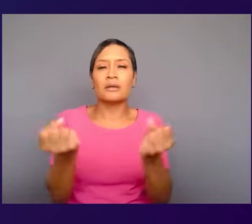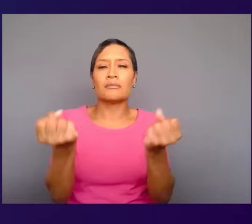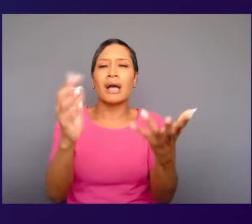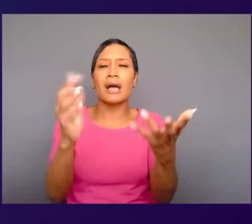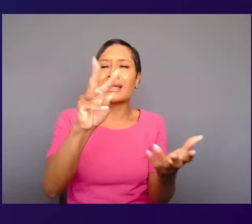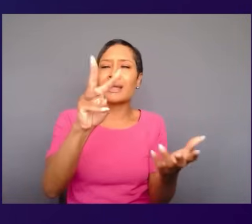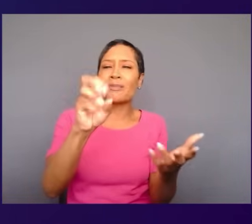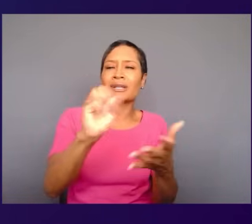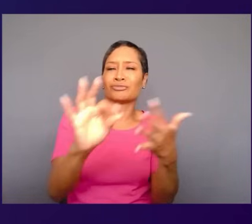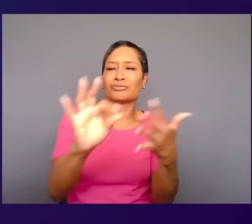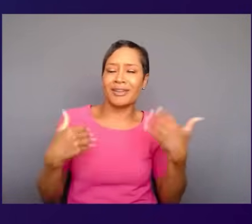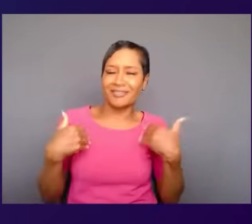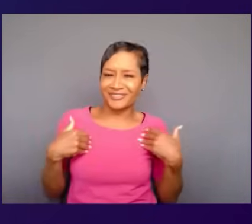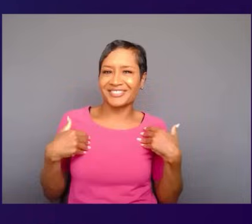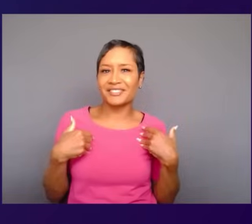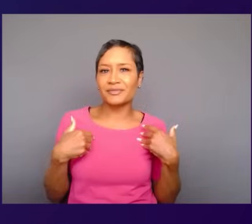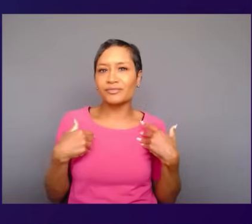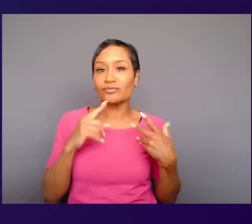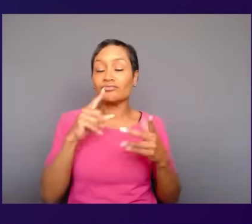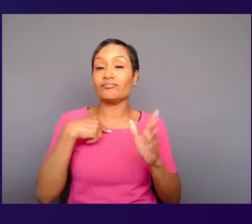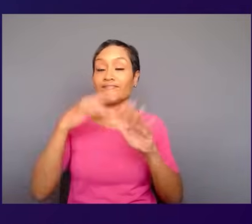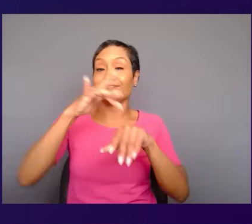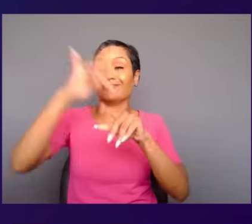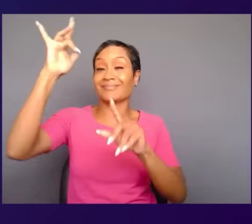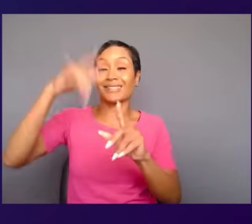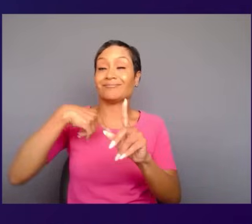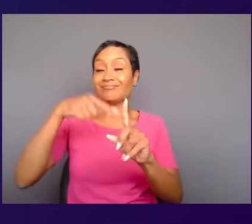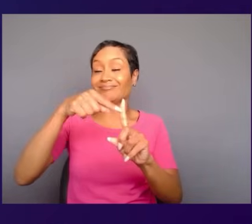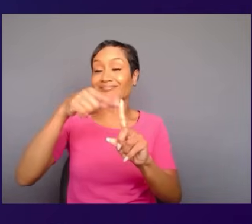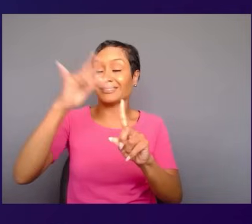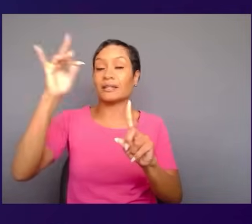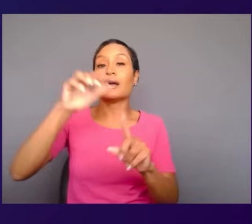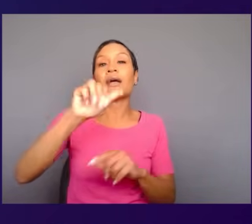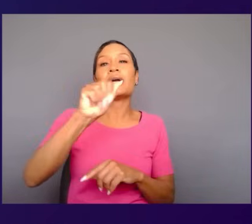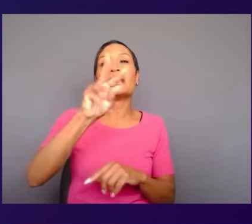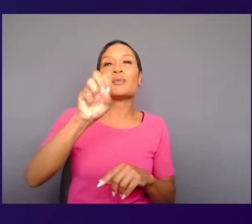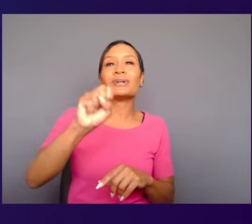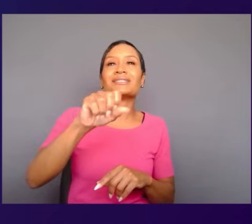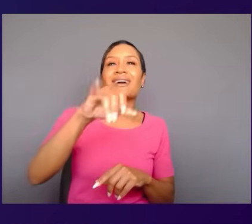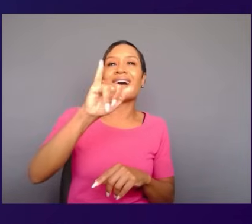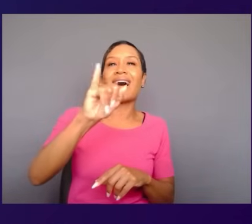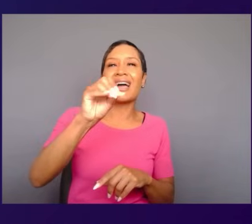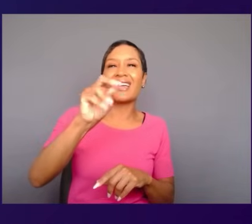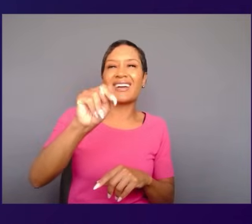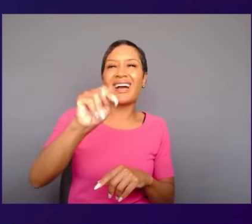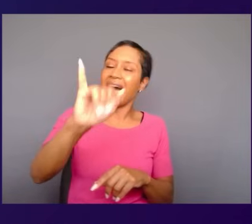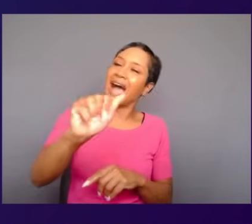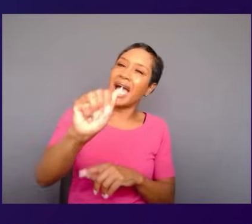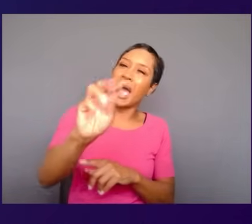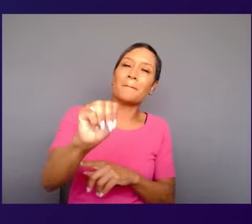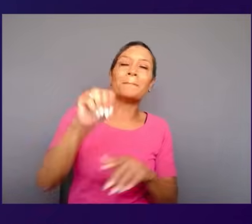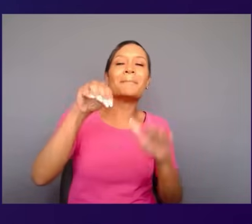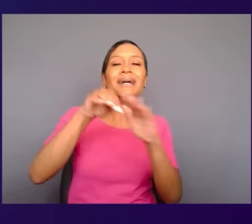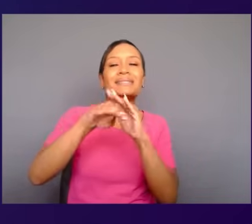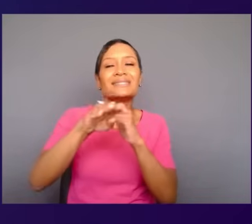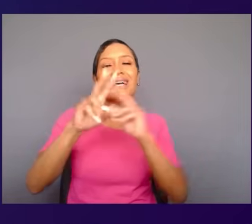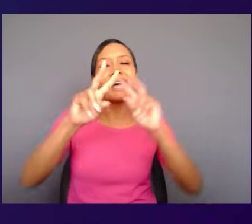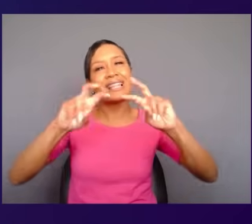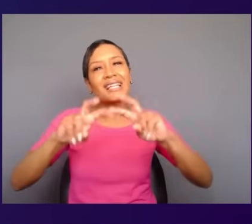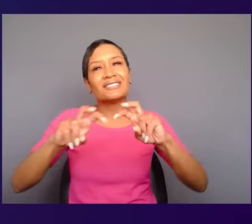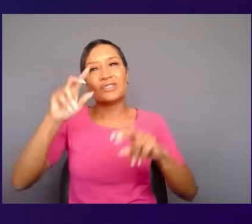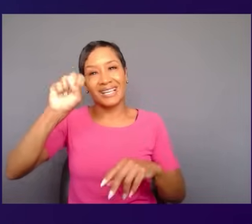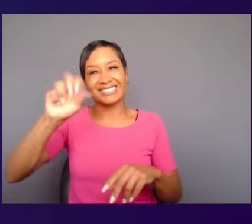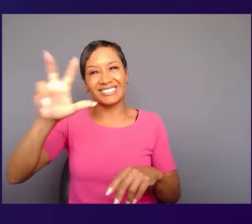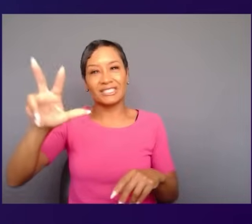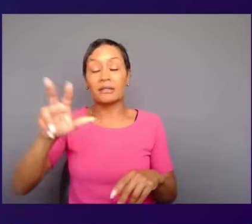for that. The one we want to really highlight is the first here, AWS IAM Access Analyzer for S3. Access Analyzer is a great and